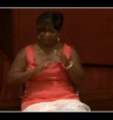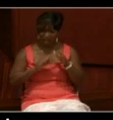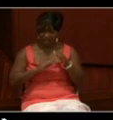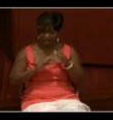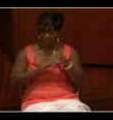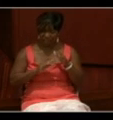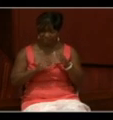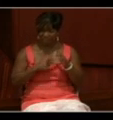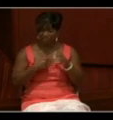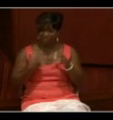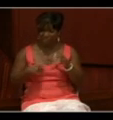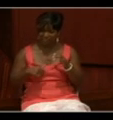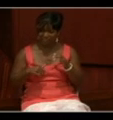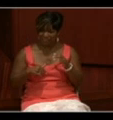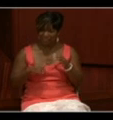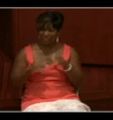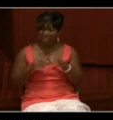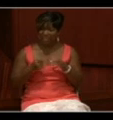law.